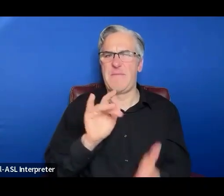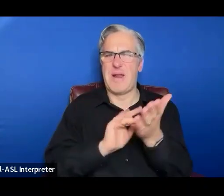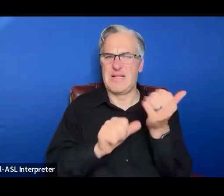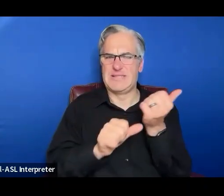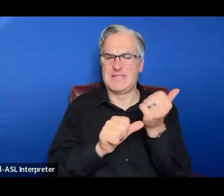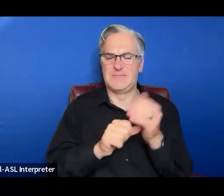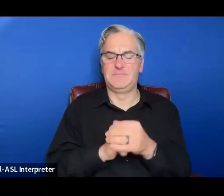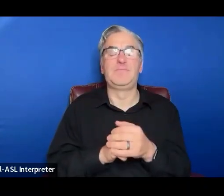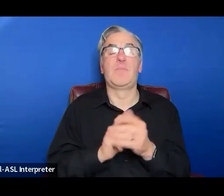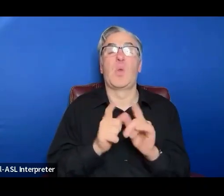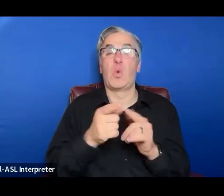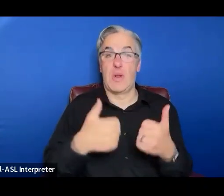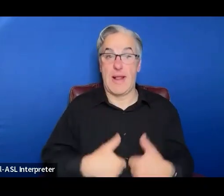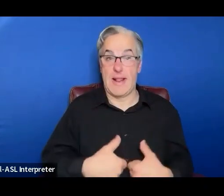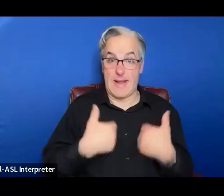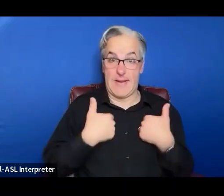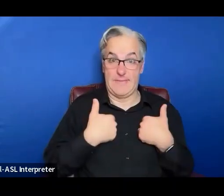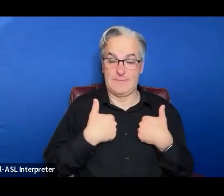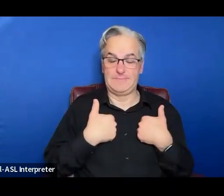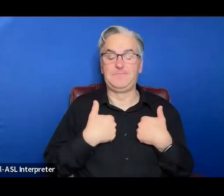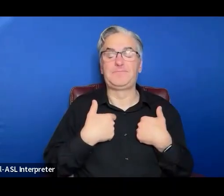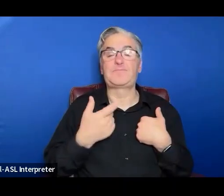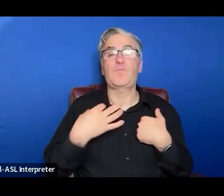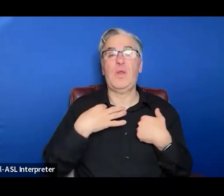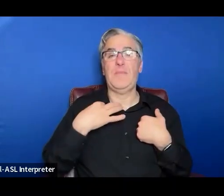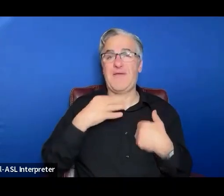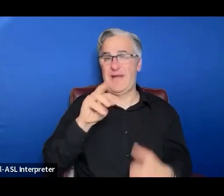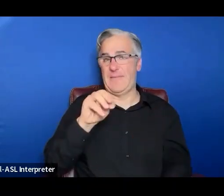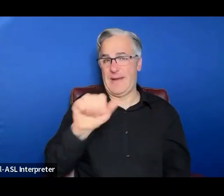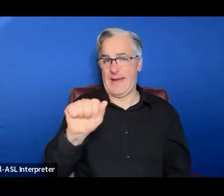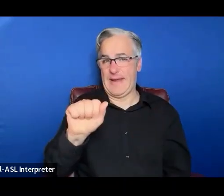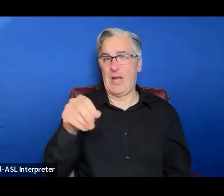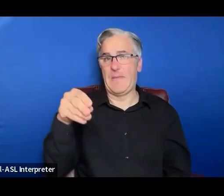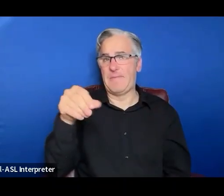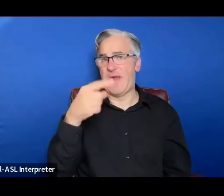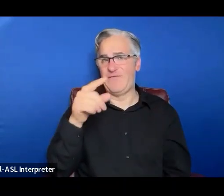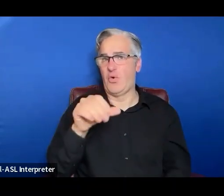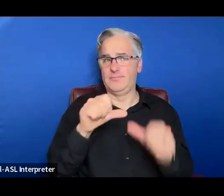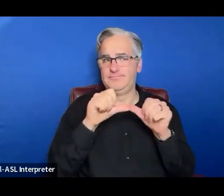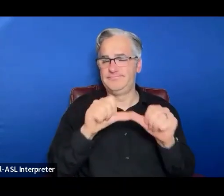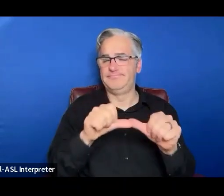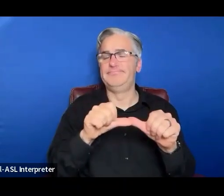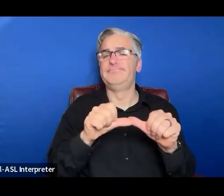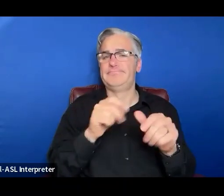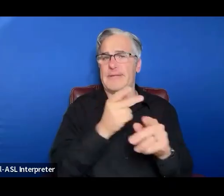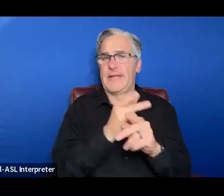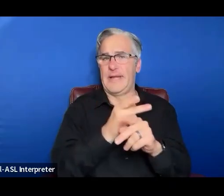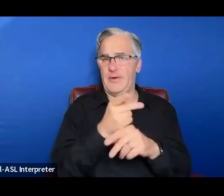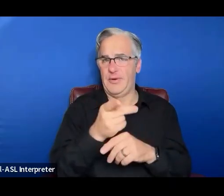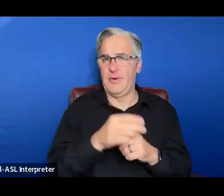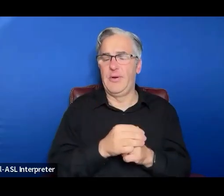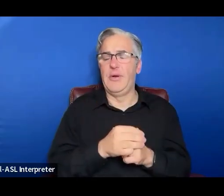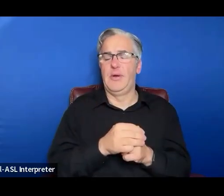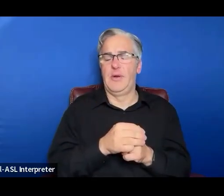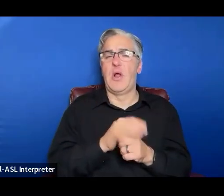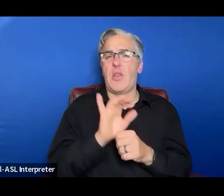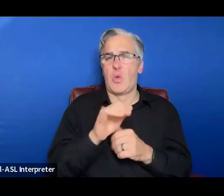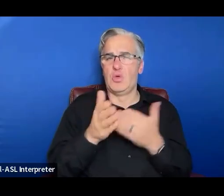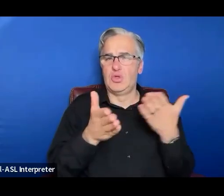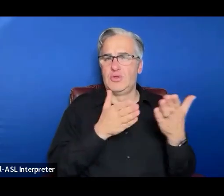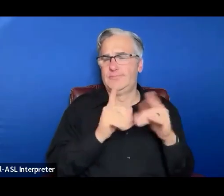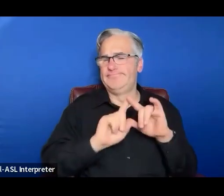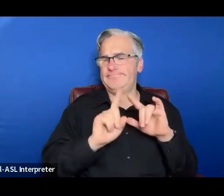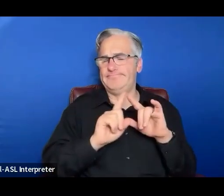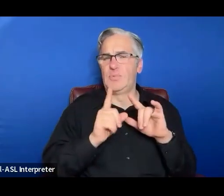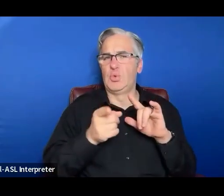alive and you are applying for medical assistance to pay for long-term care, this is long-term care services. So things